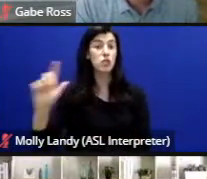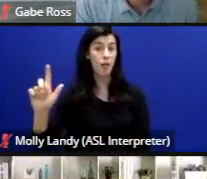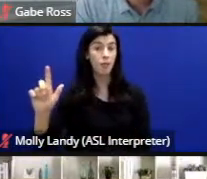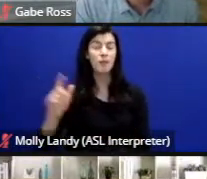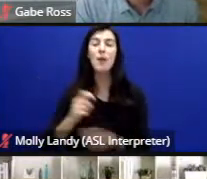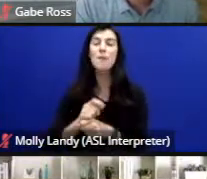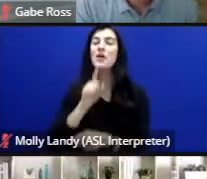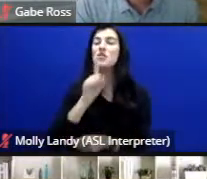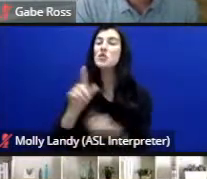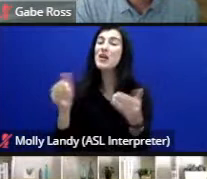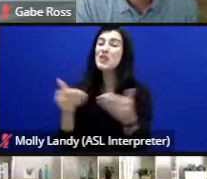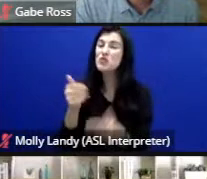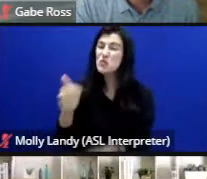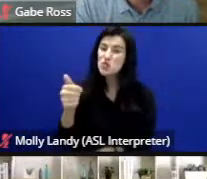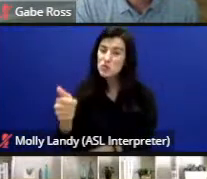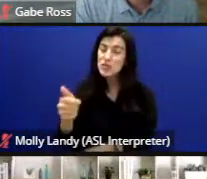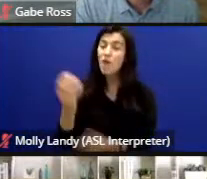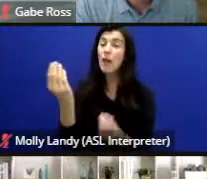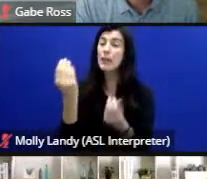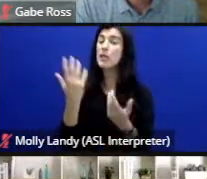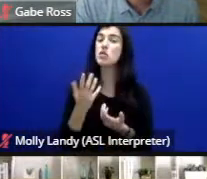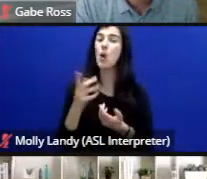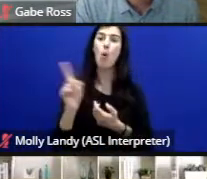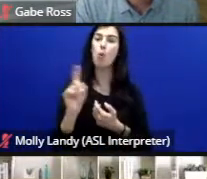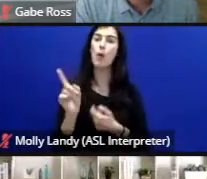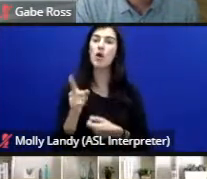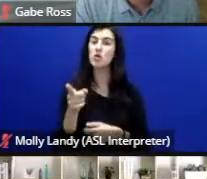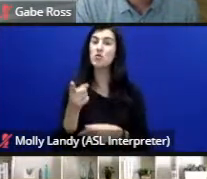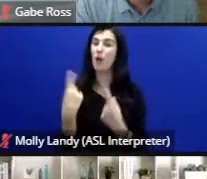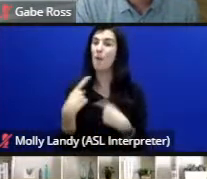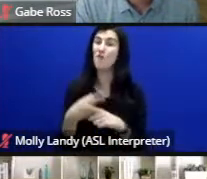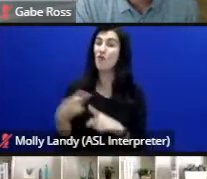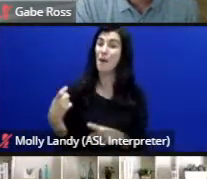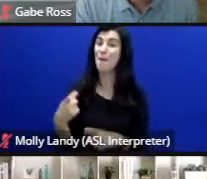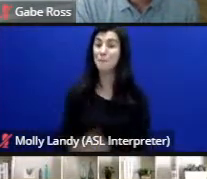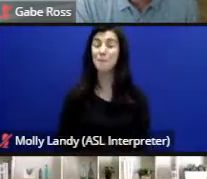introduce yourself and let us know from where you come.